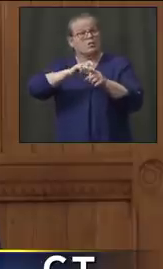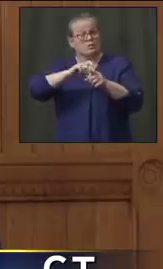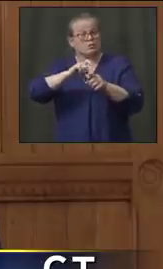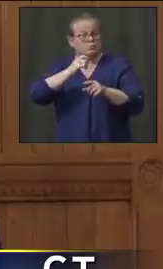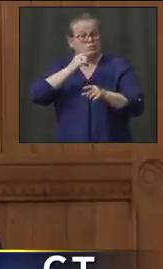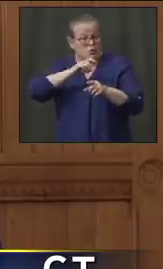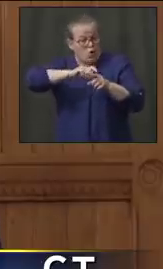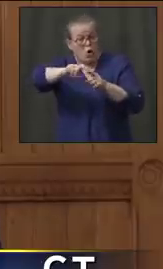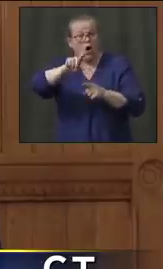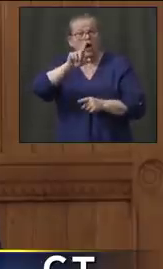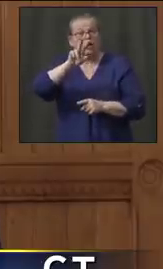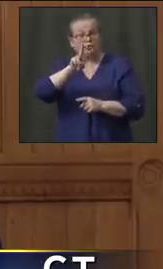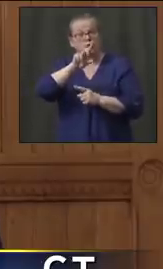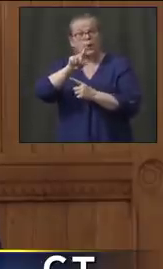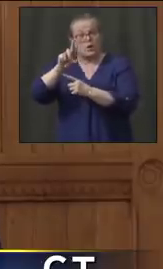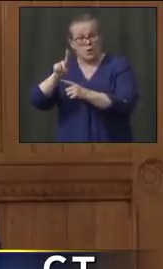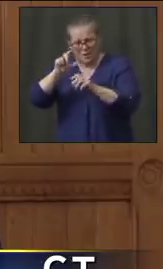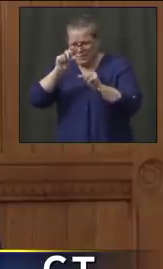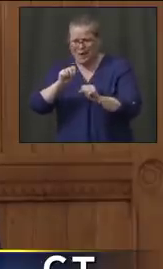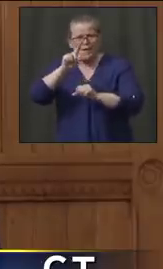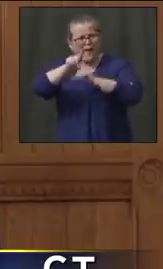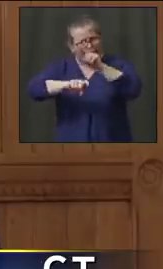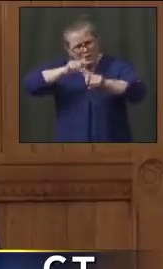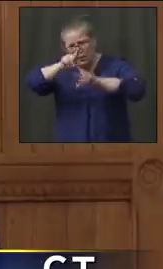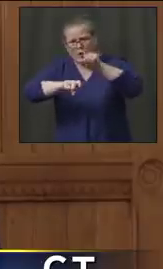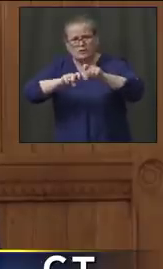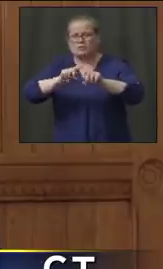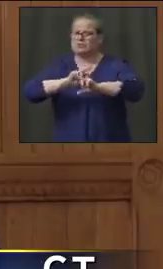to resources or services that they need.